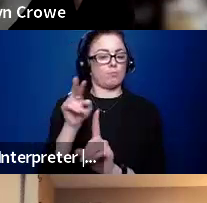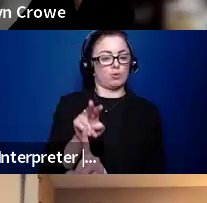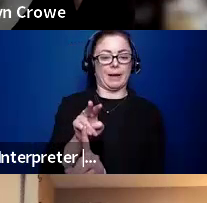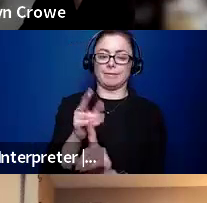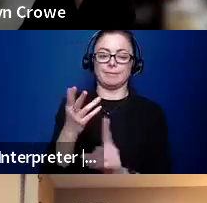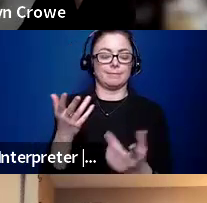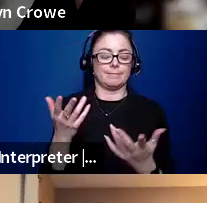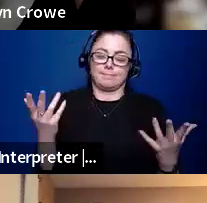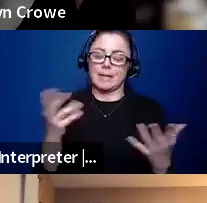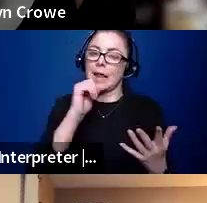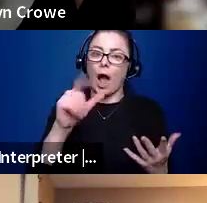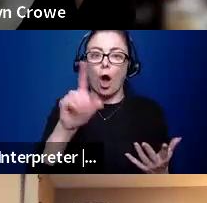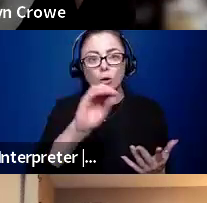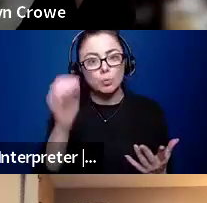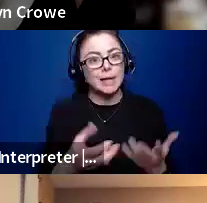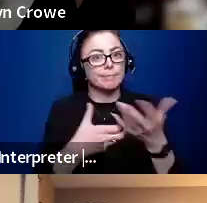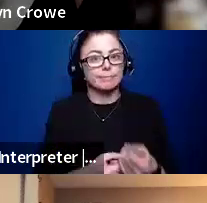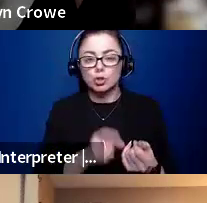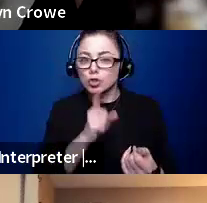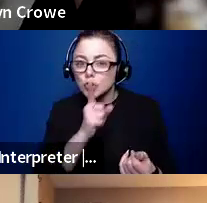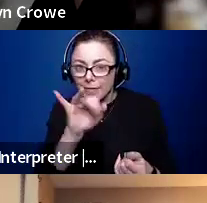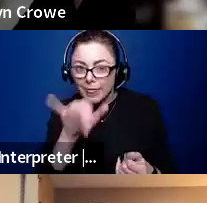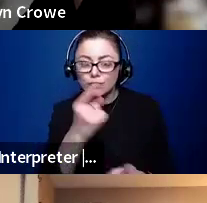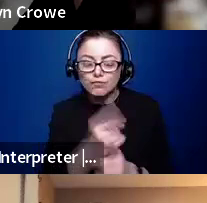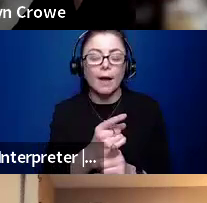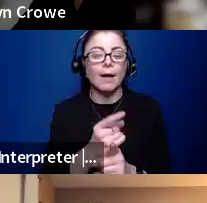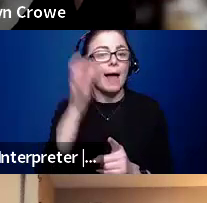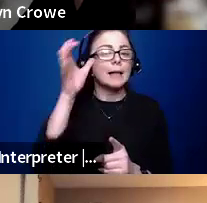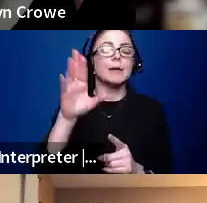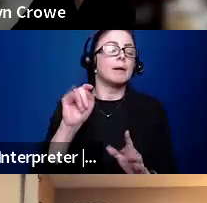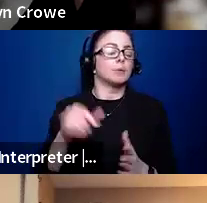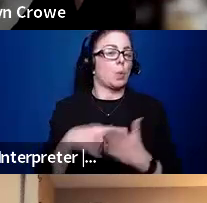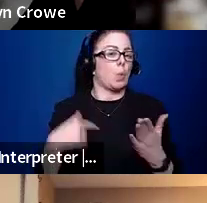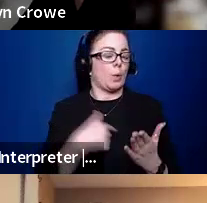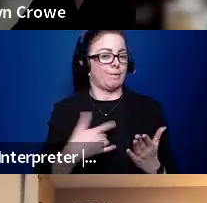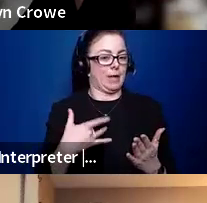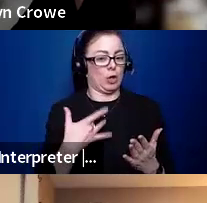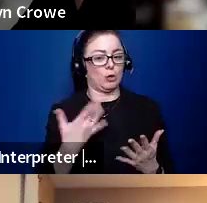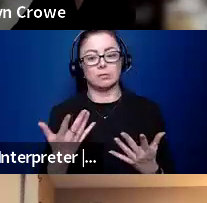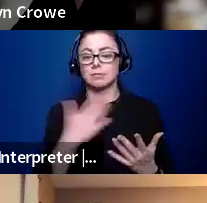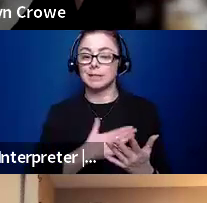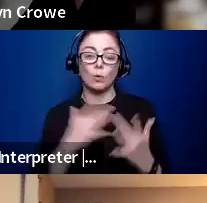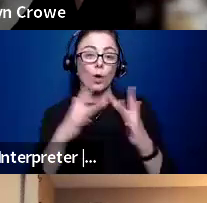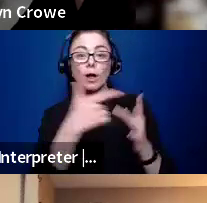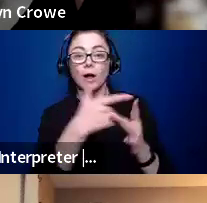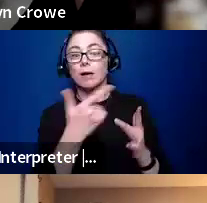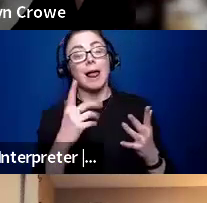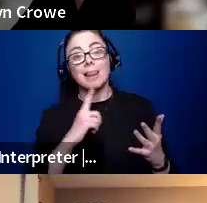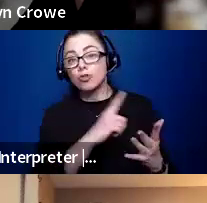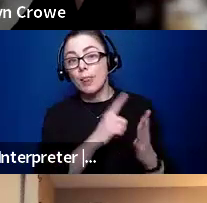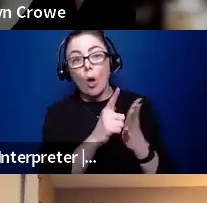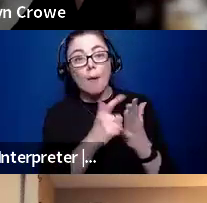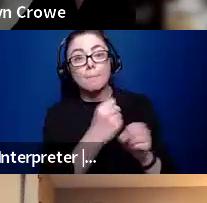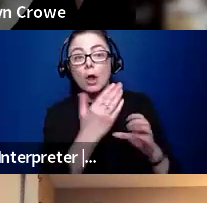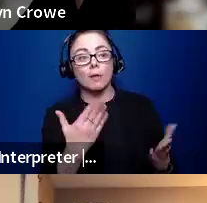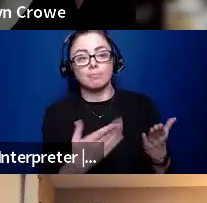Your advocacy is great, and please keep reaching out. Any services that you know of, legislators probably haven't heard about it. So it's always good for